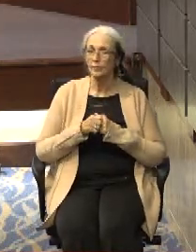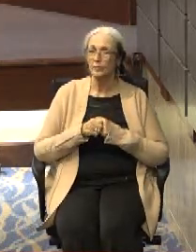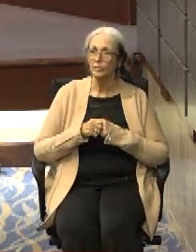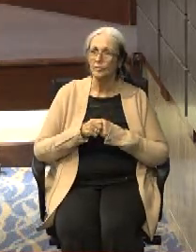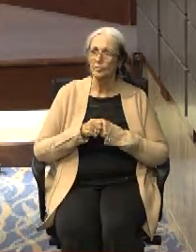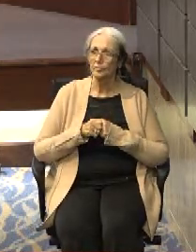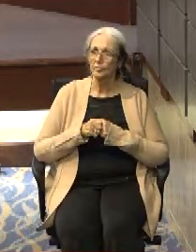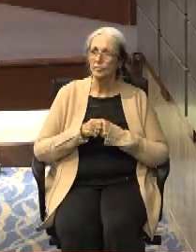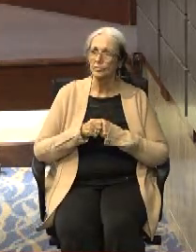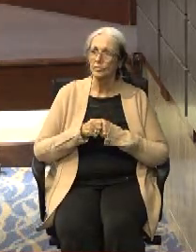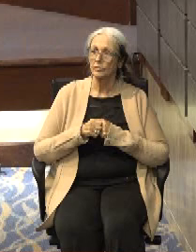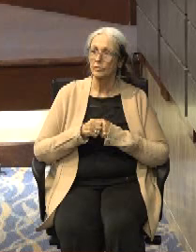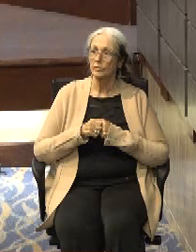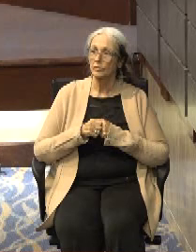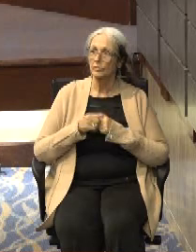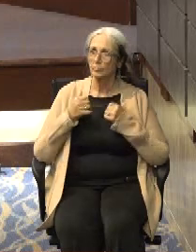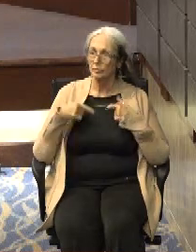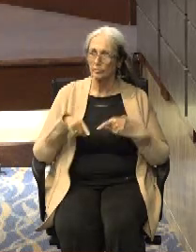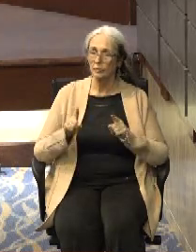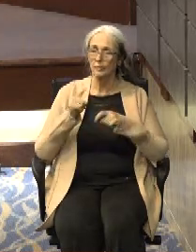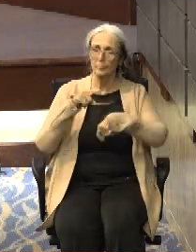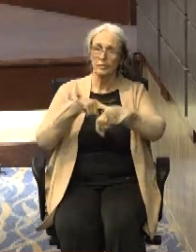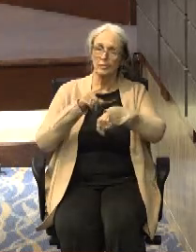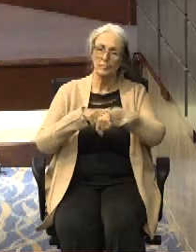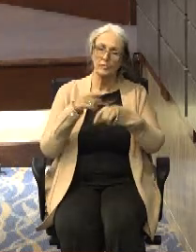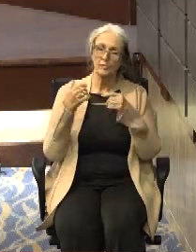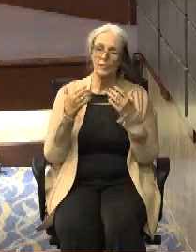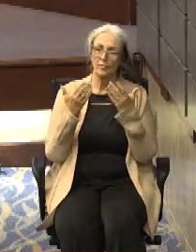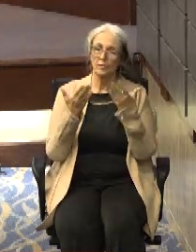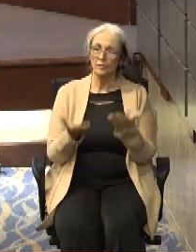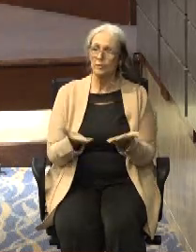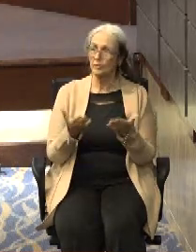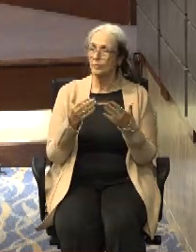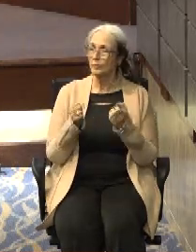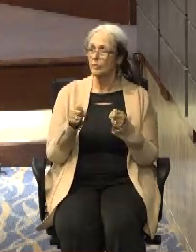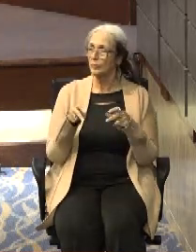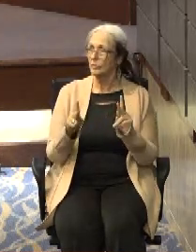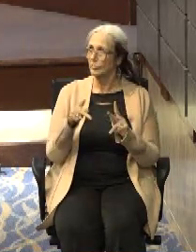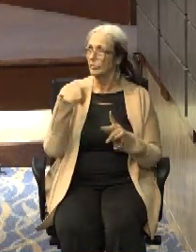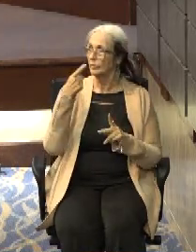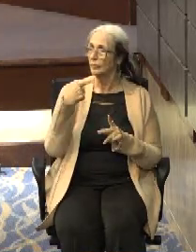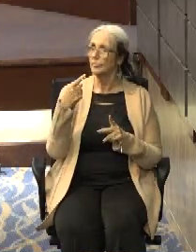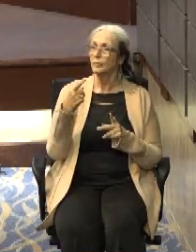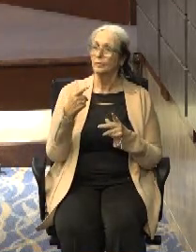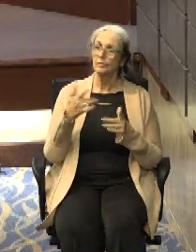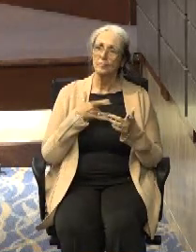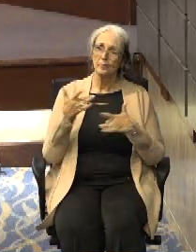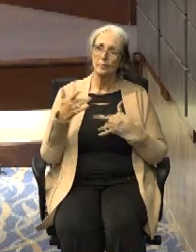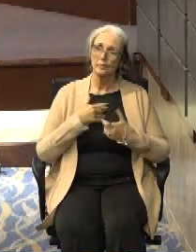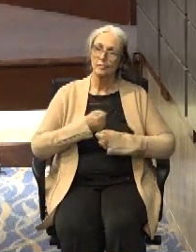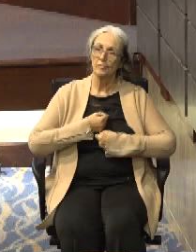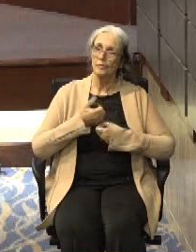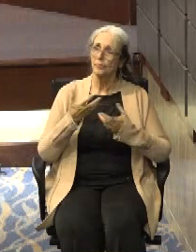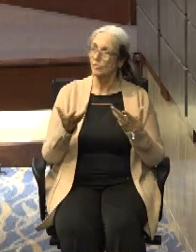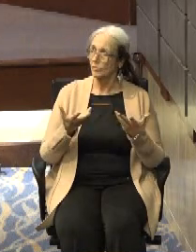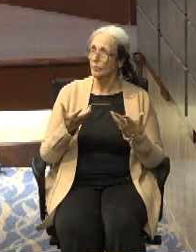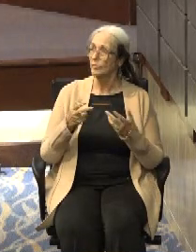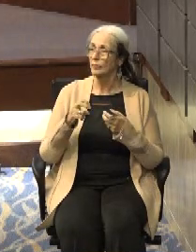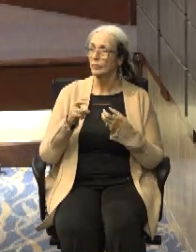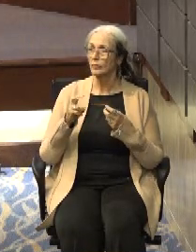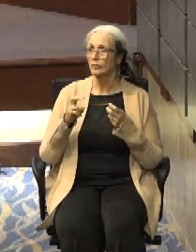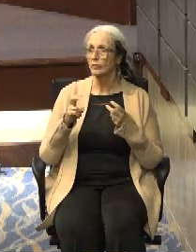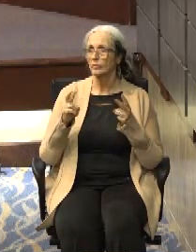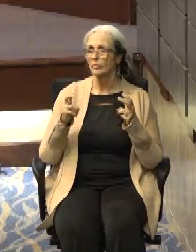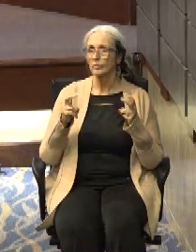of visitors portion of the agenda. During this section of the agenda, we provide an opportunity for the public to present concerns or to address issues that are not matters